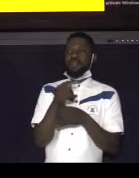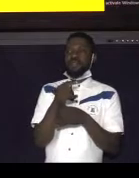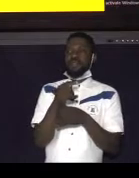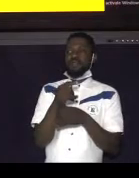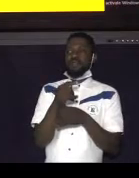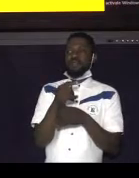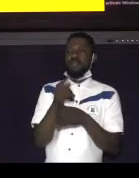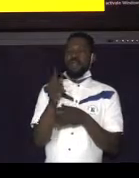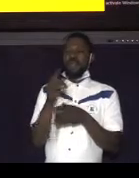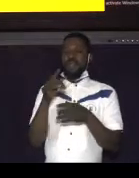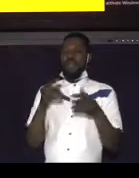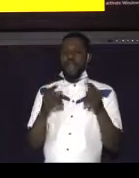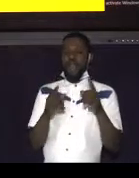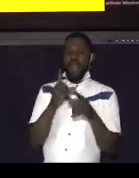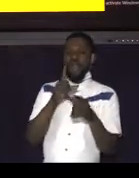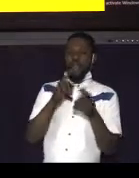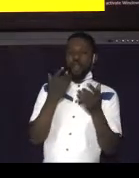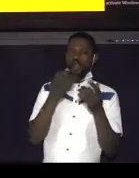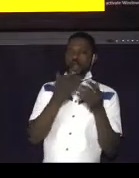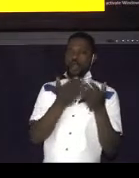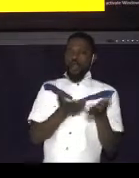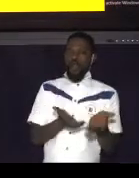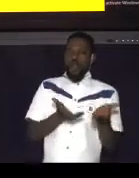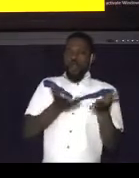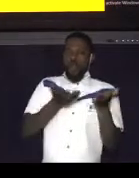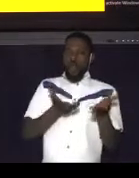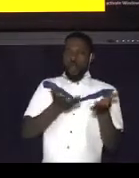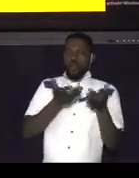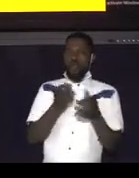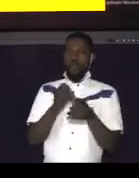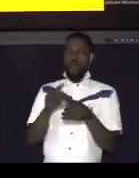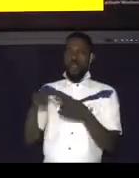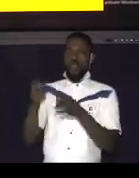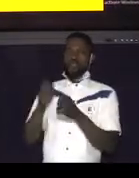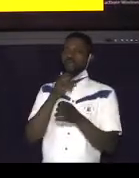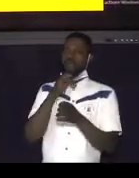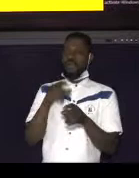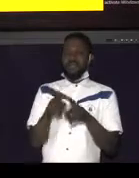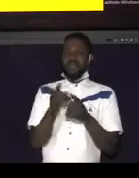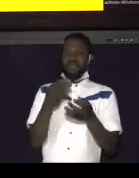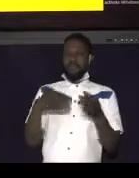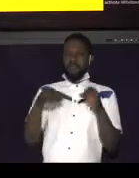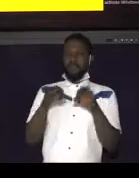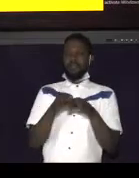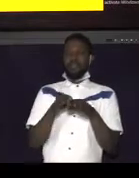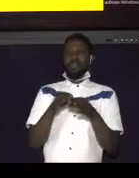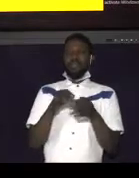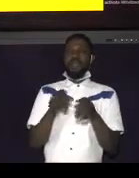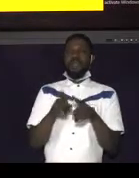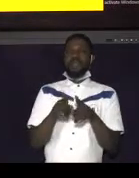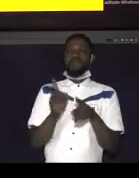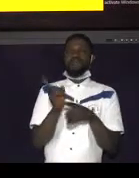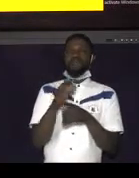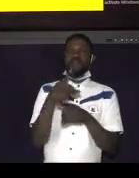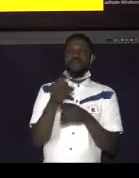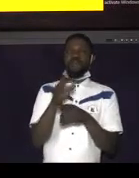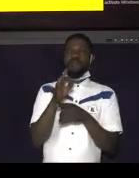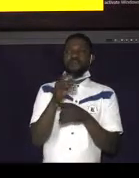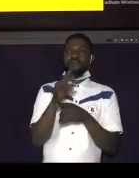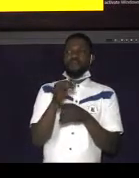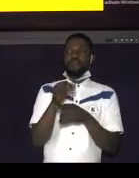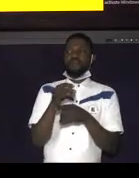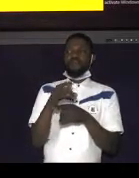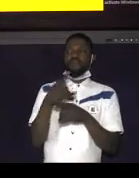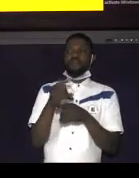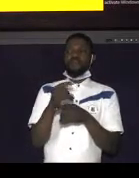the effort is not as important as where the fulcrum is. So fly is always,